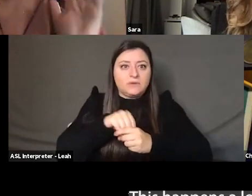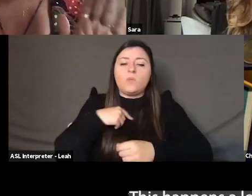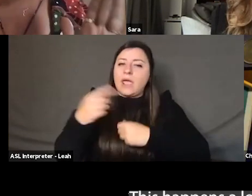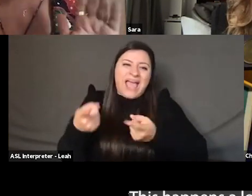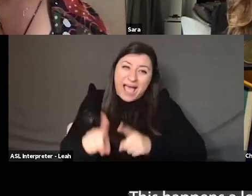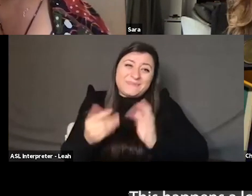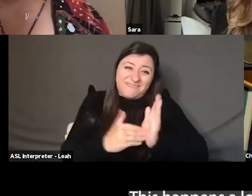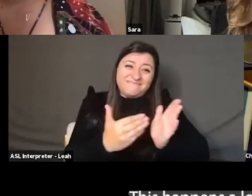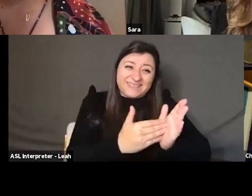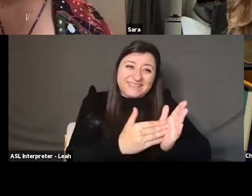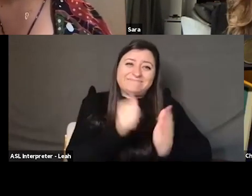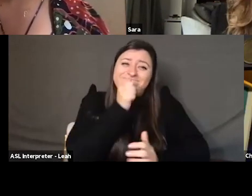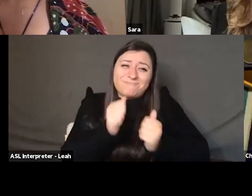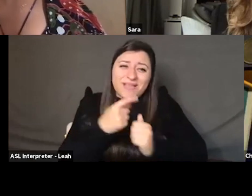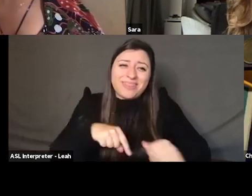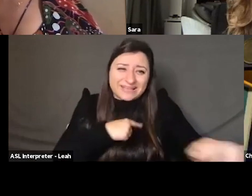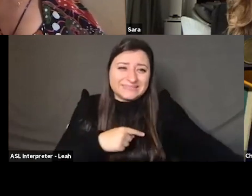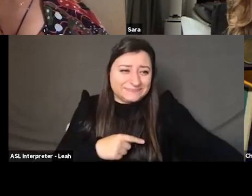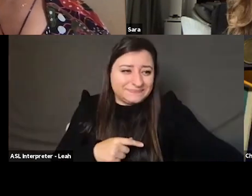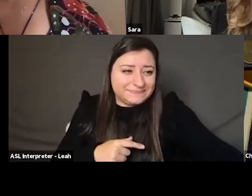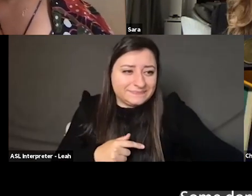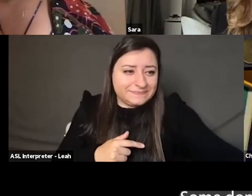lot. Bear with us.